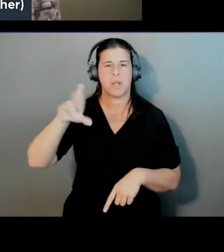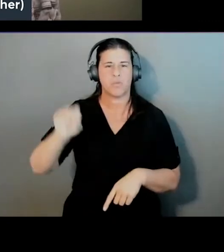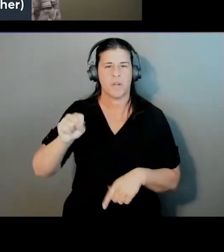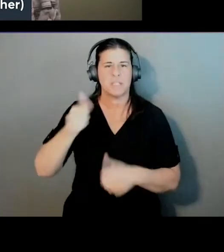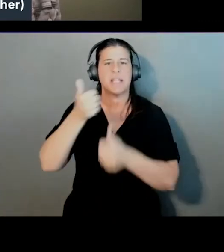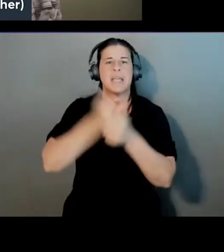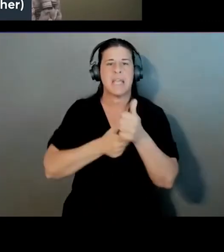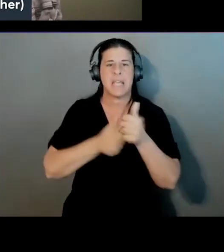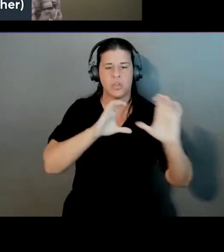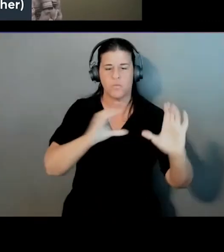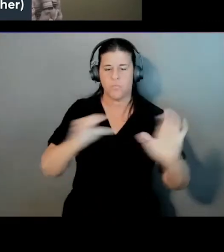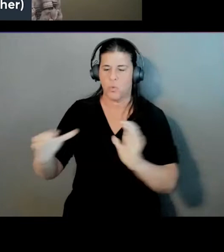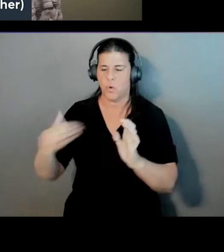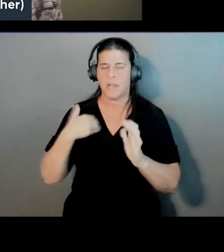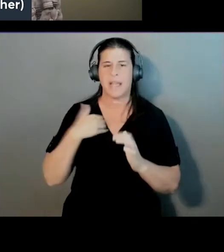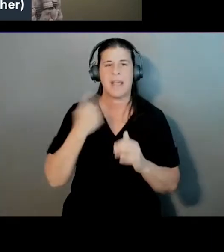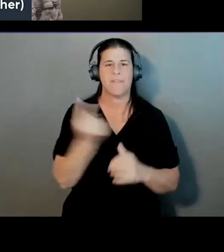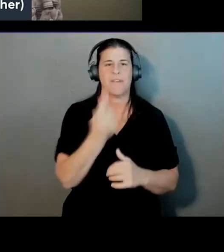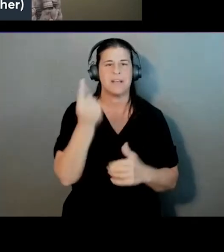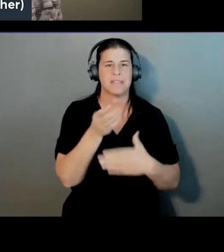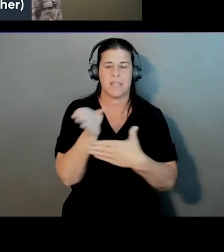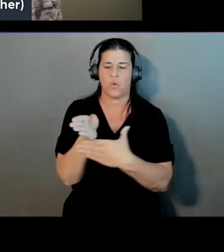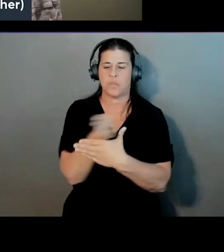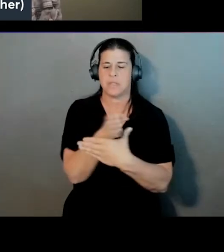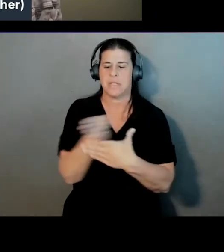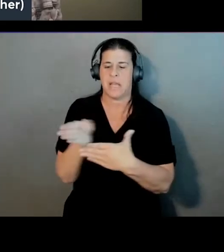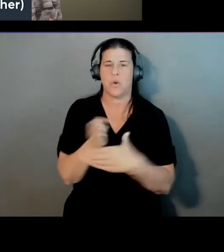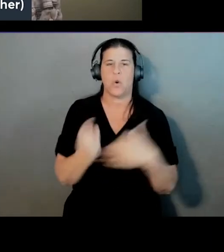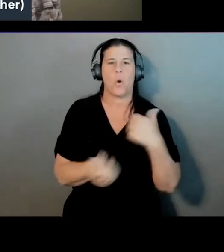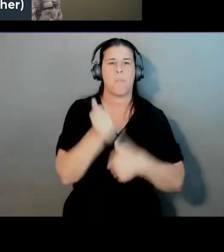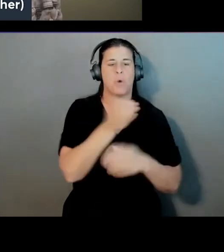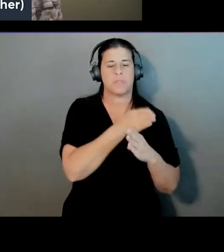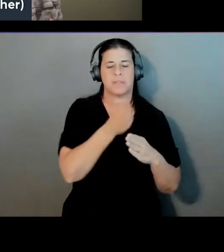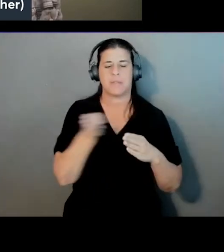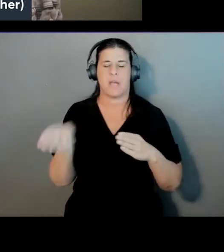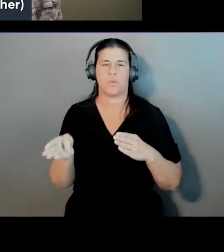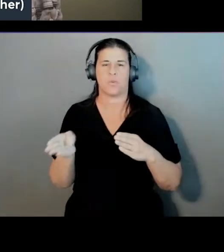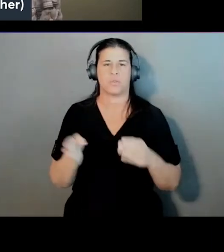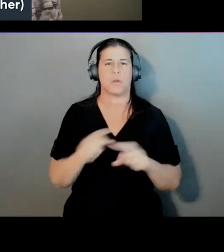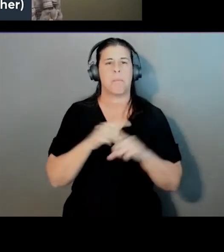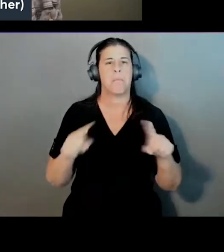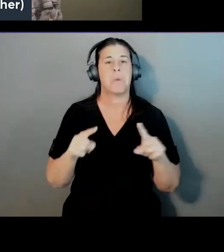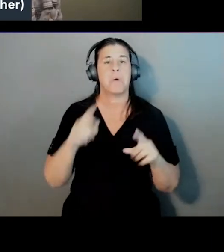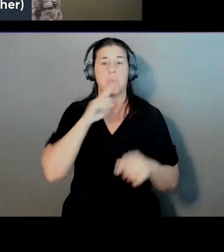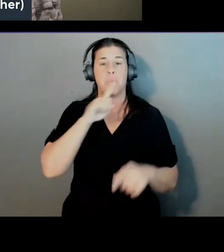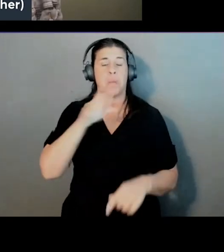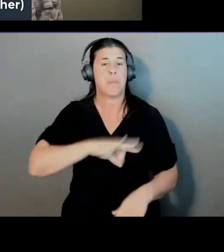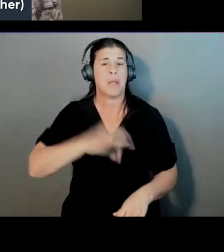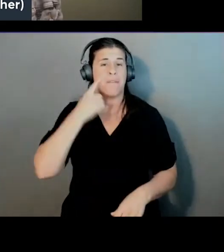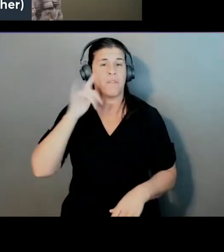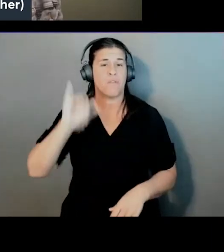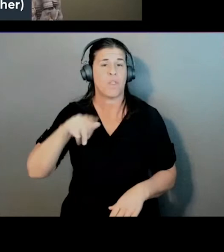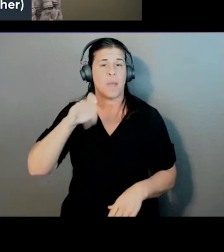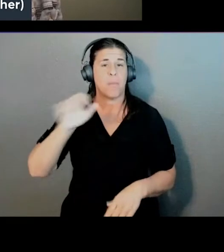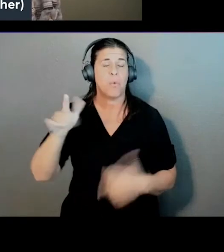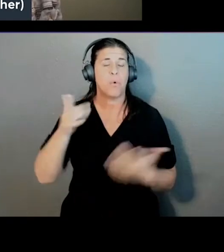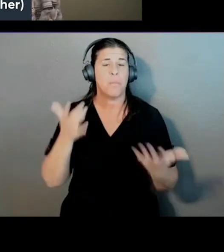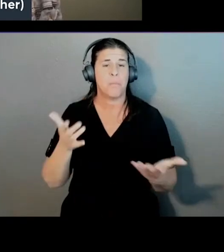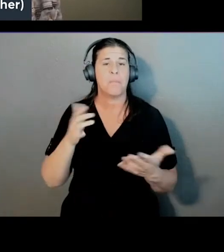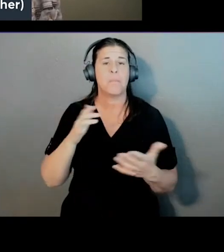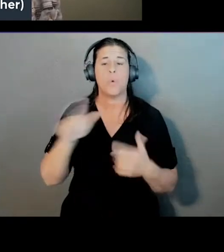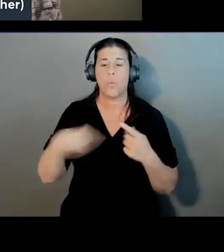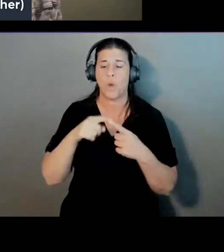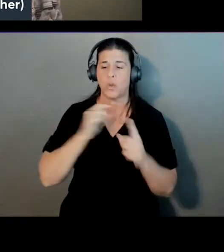a single CIDR block or it can have multiple CIDRs. But with the benefit of a pool is that when you're automating